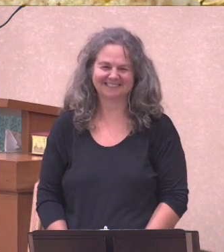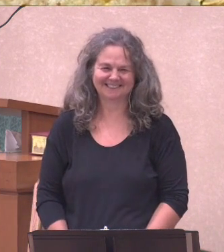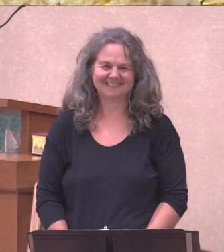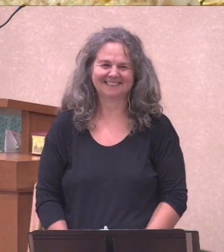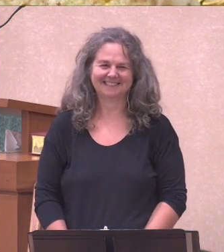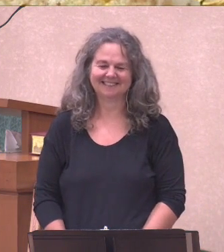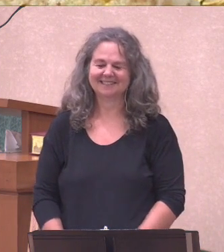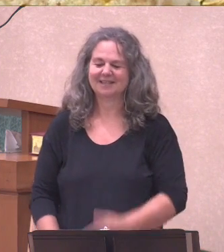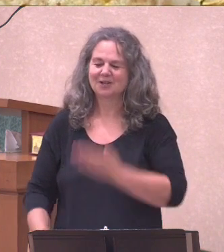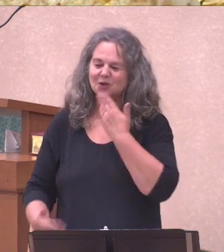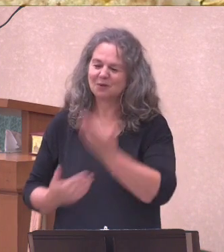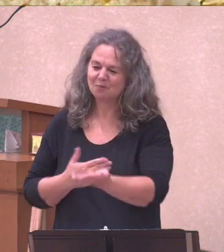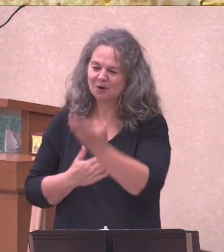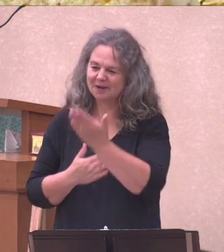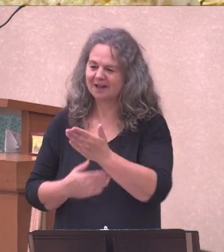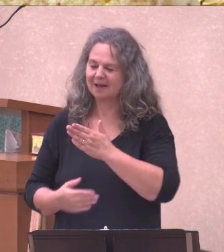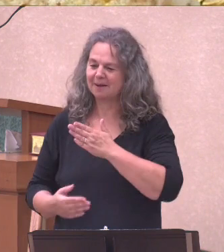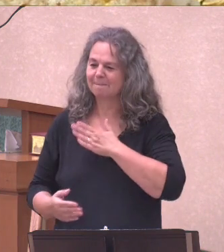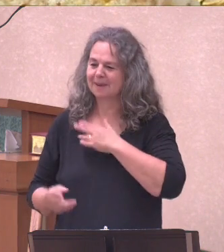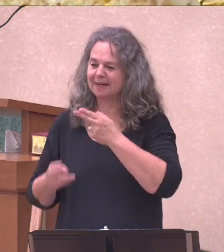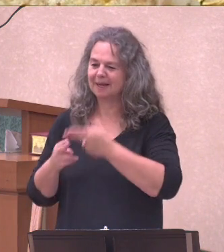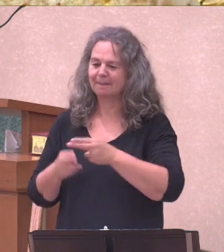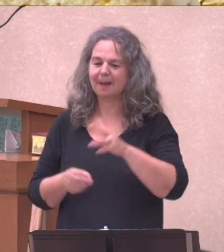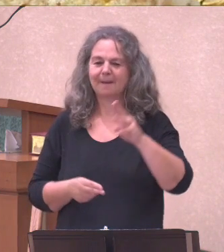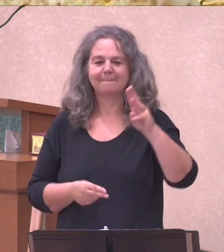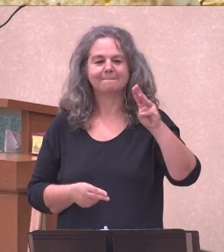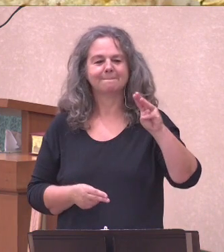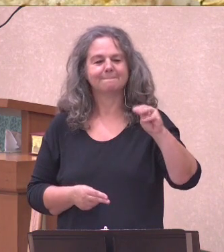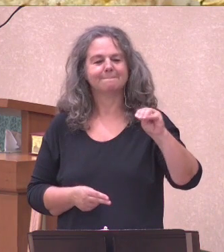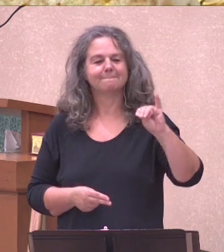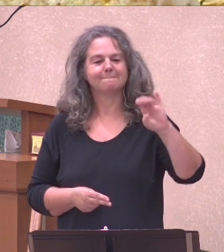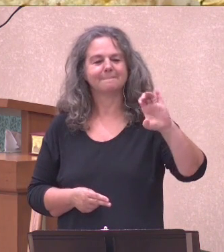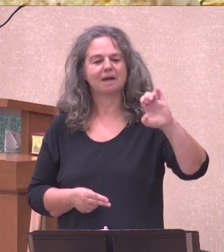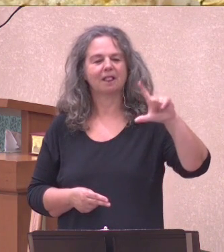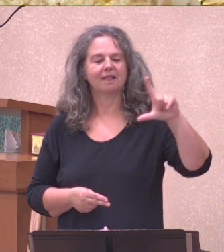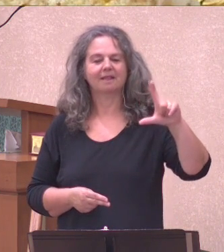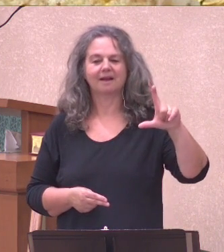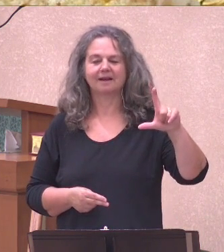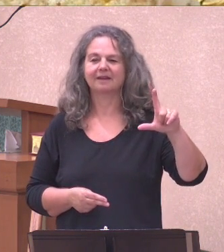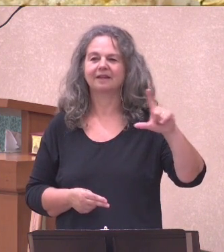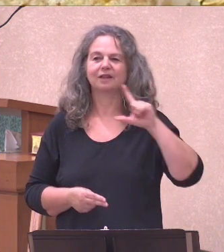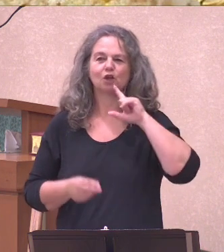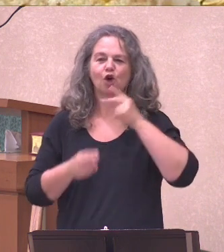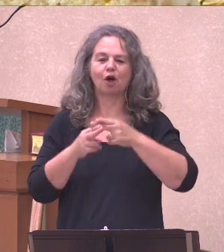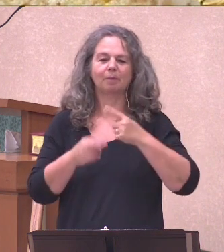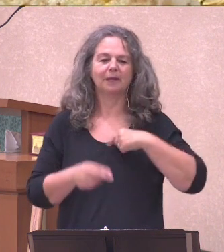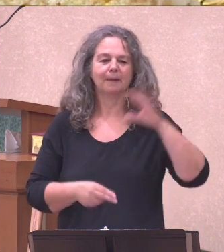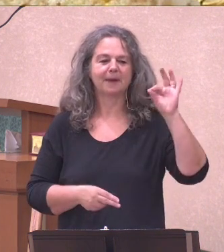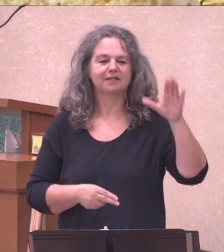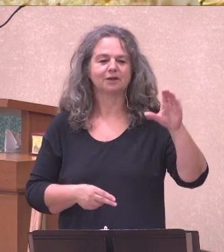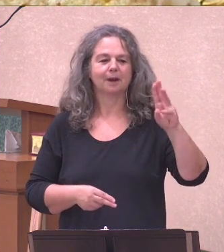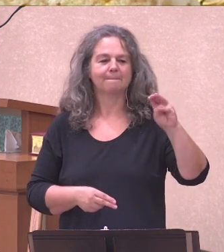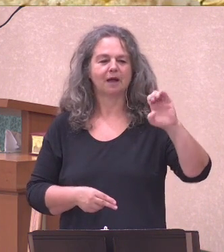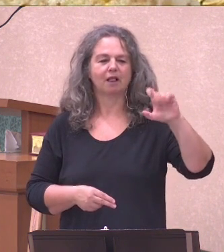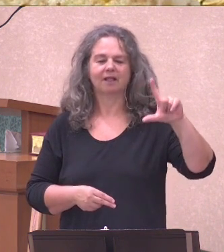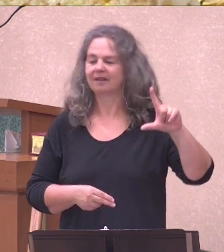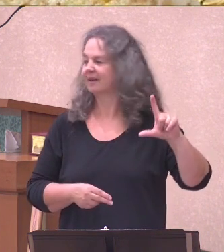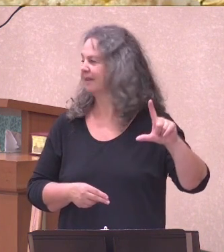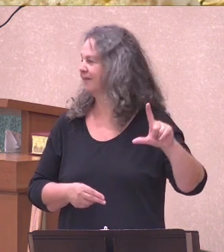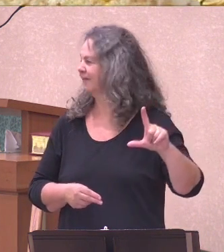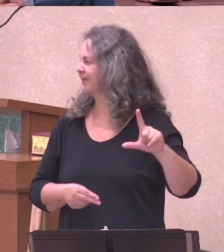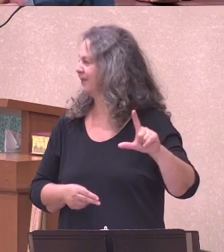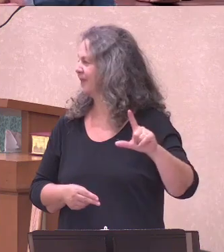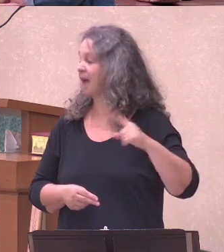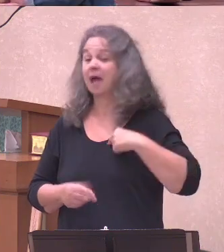Well, good morning, kids. I'm Pastor Michael Monsager. You can call me Pastor Michael, if that's easier. It's nice to meet you guys. And